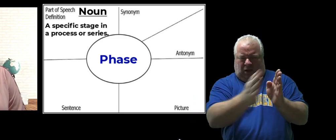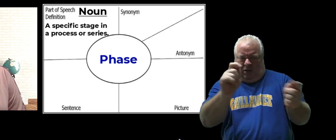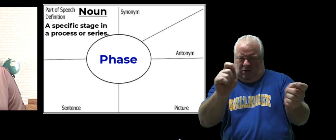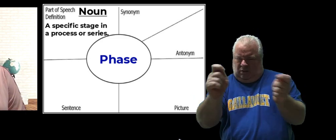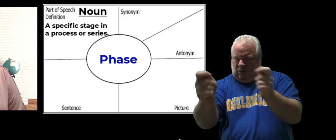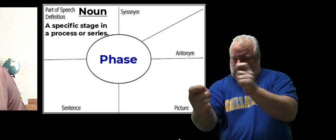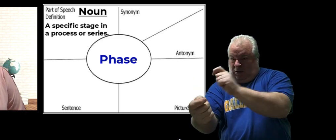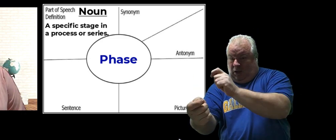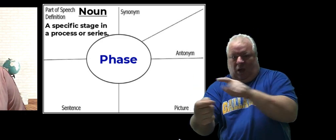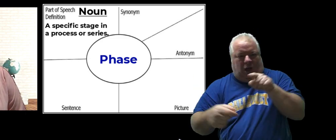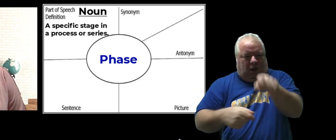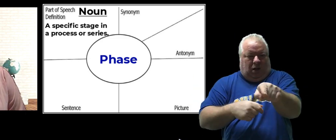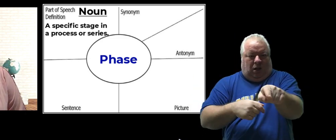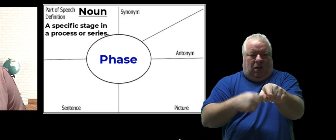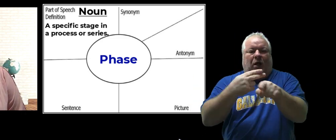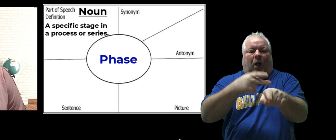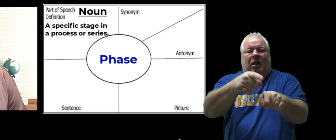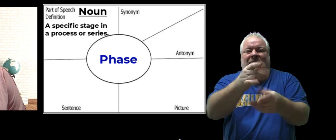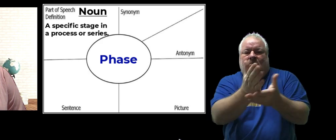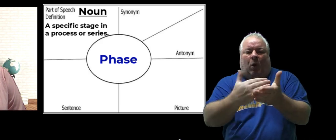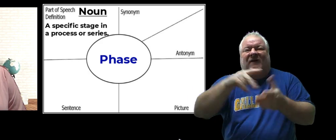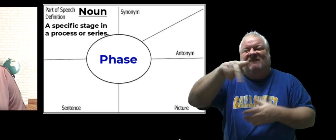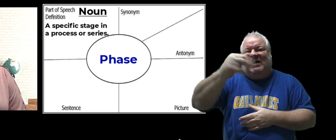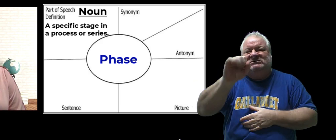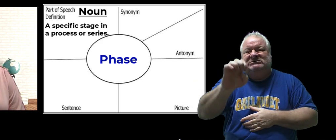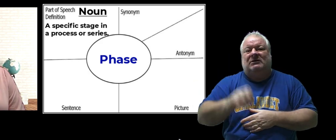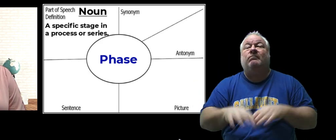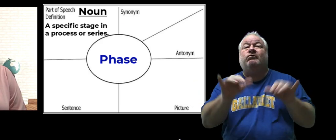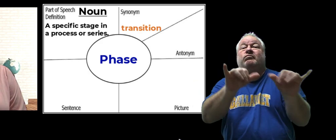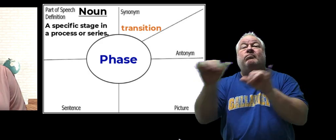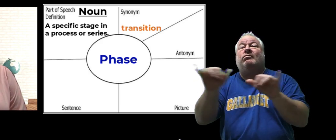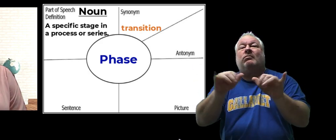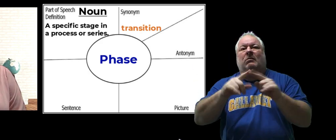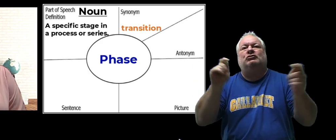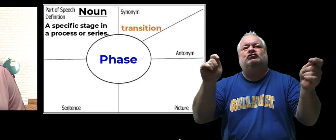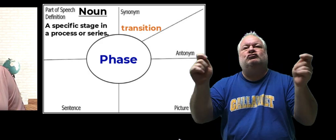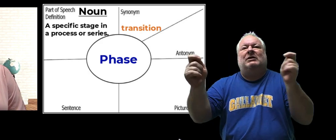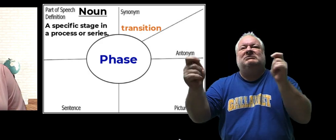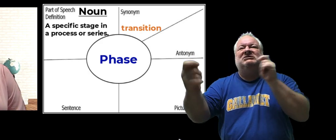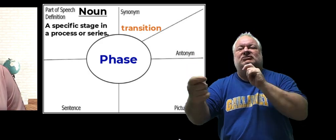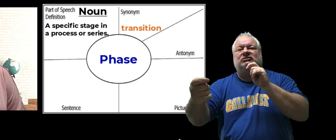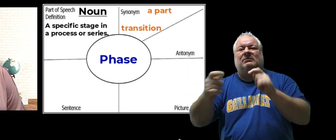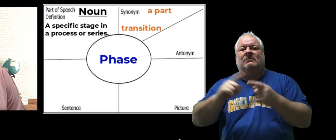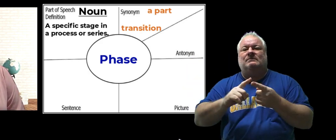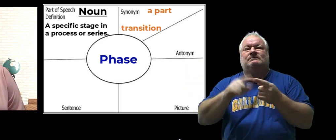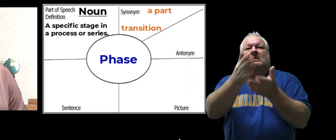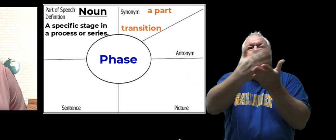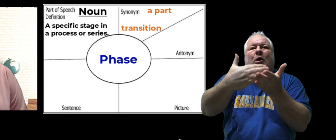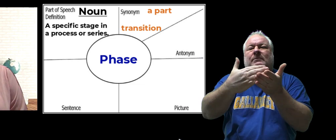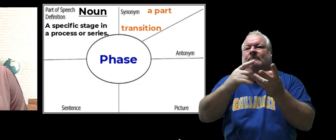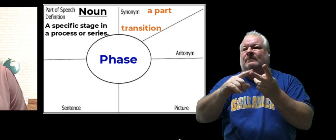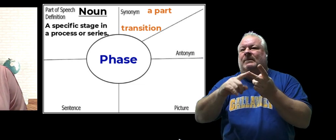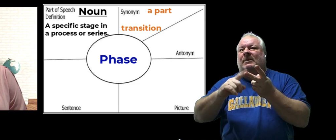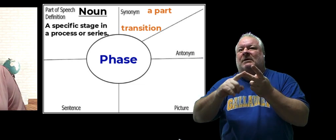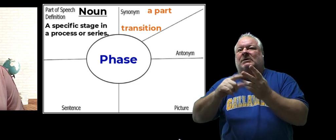series. Some synonyms for phase is transition, a part, a